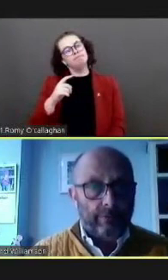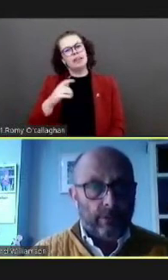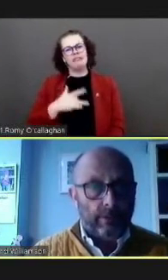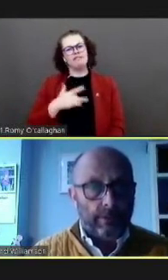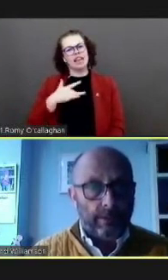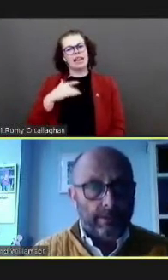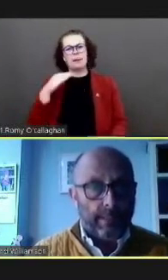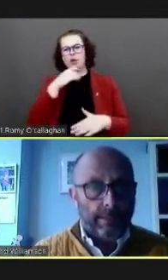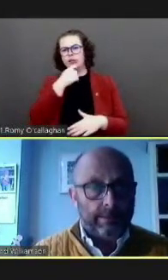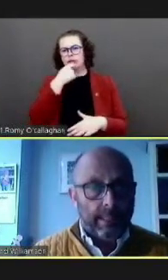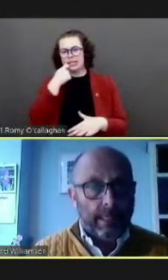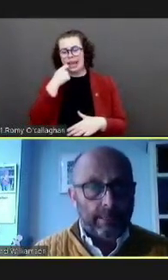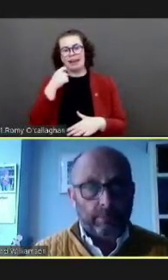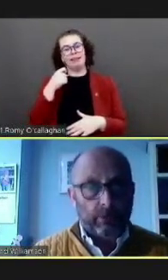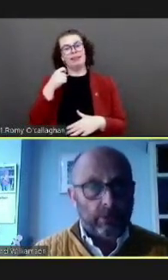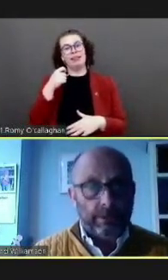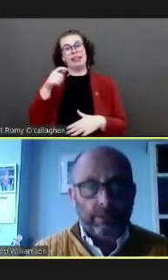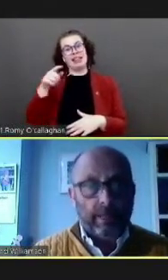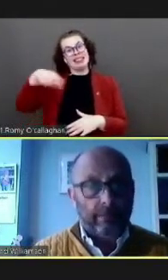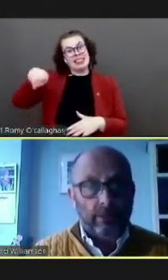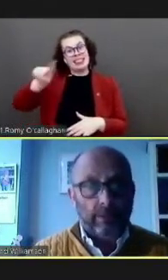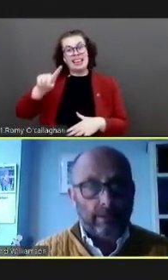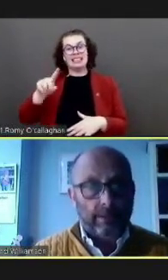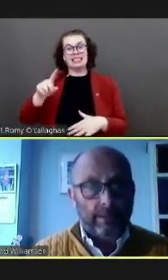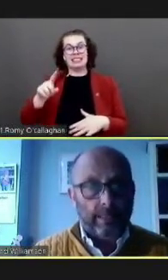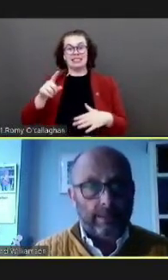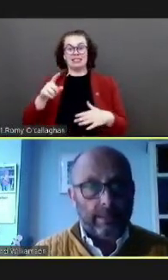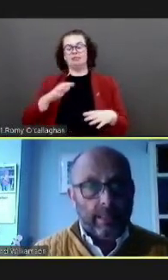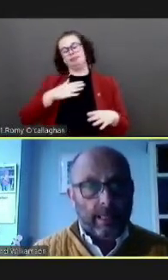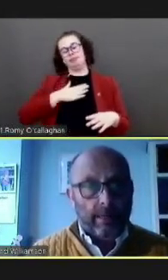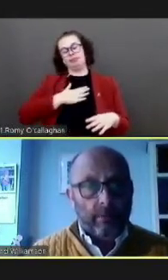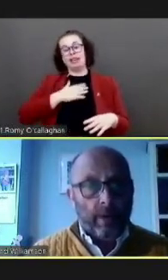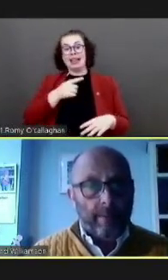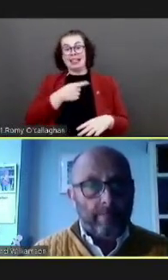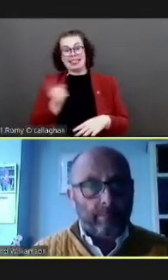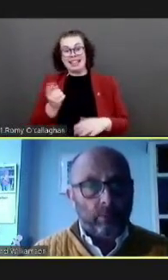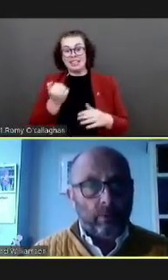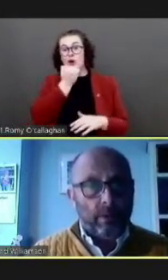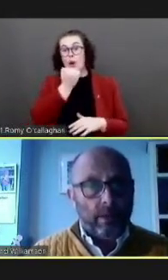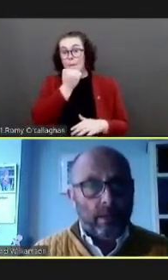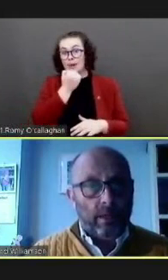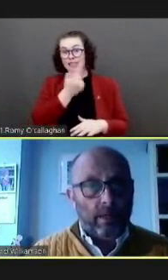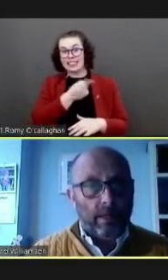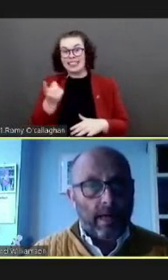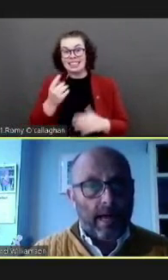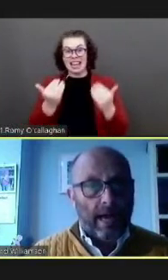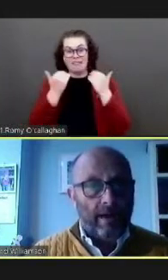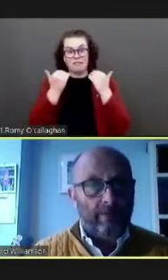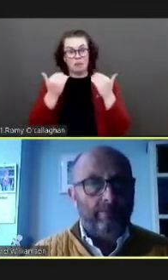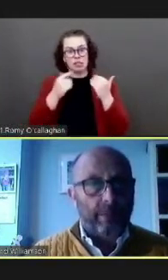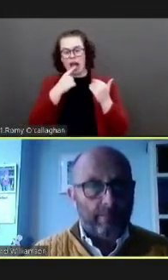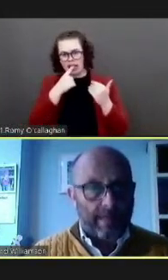you have to look at these things as opportunity. You have to look at these things where people have